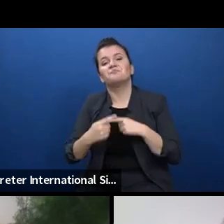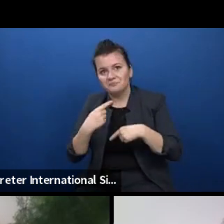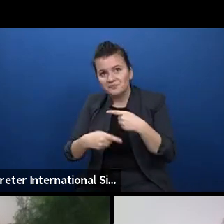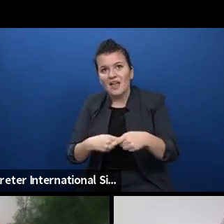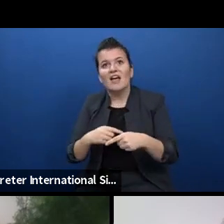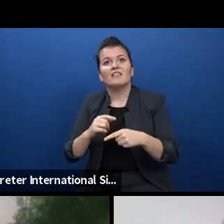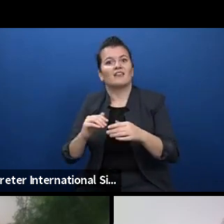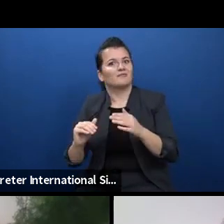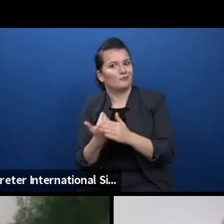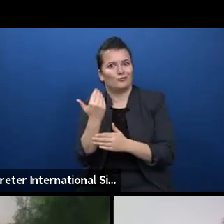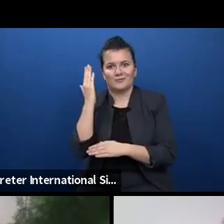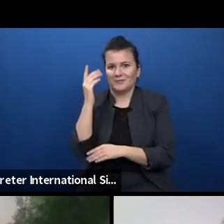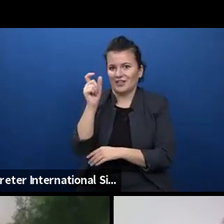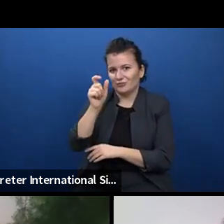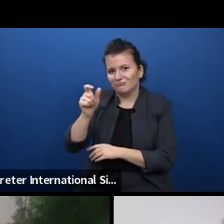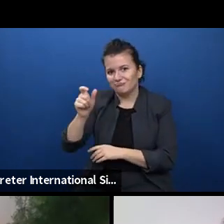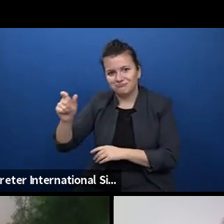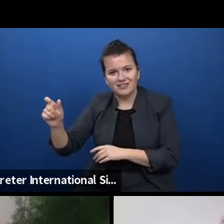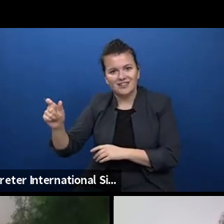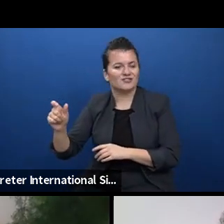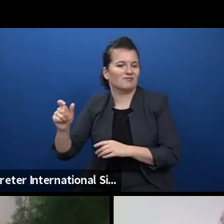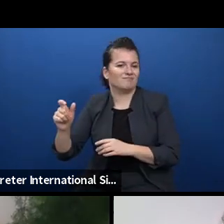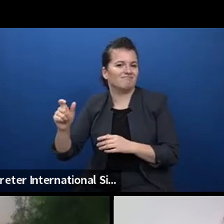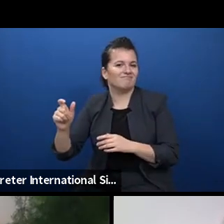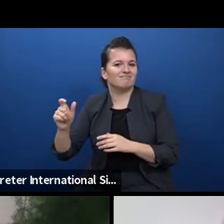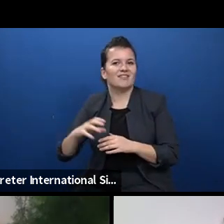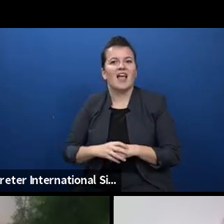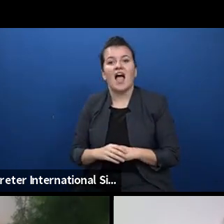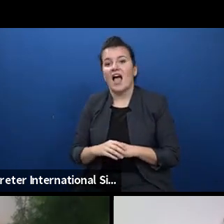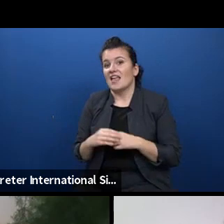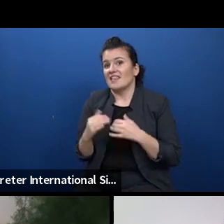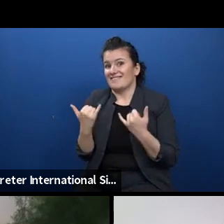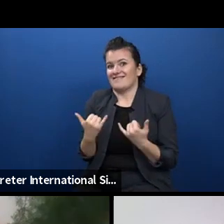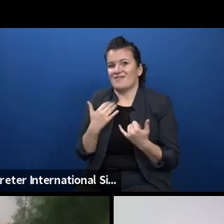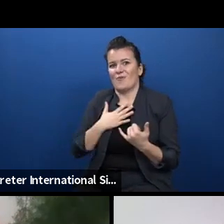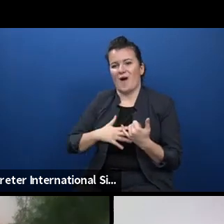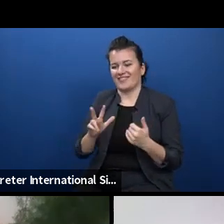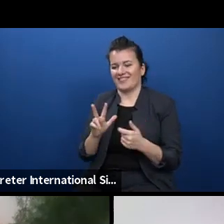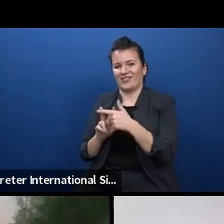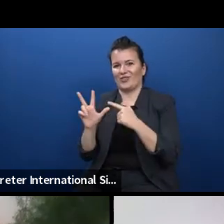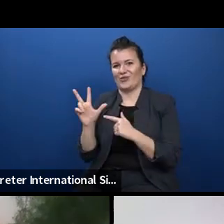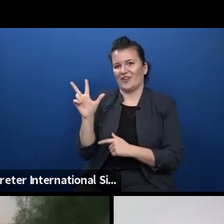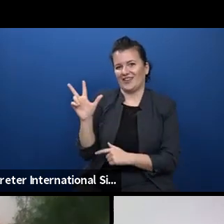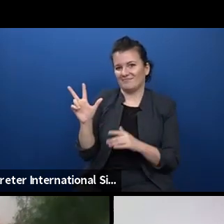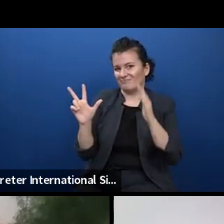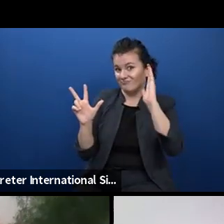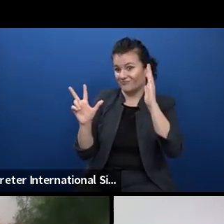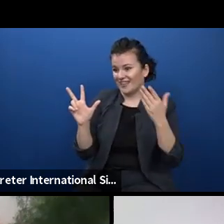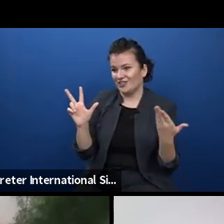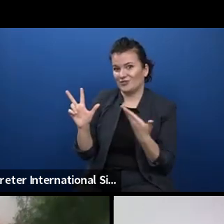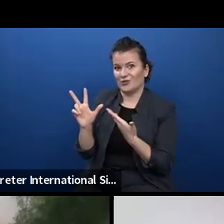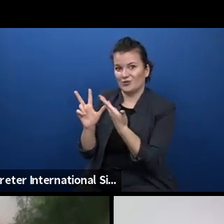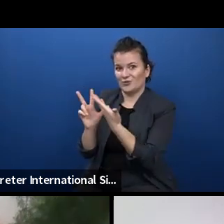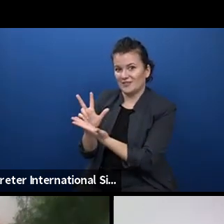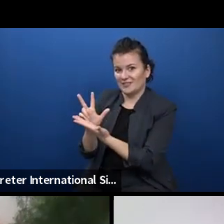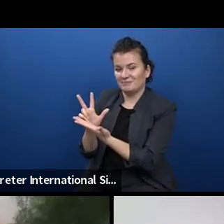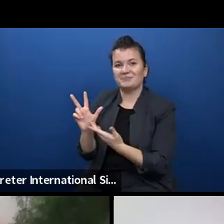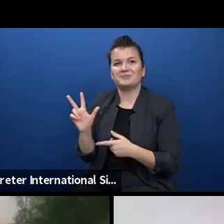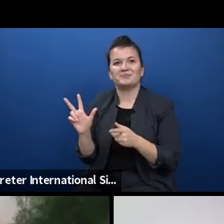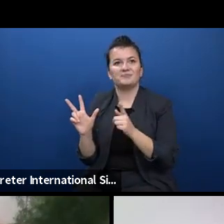I will briefly introduce the three speakers of today to you,